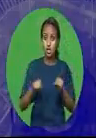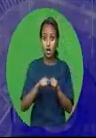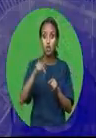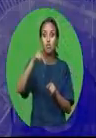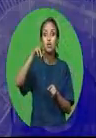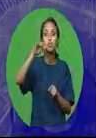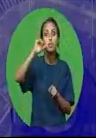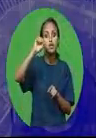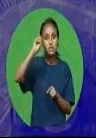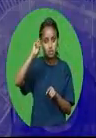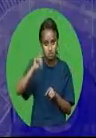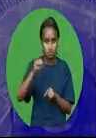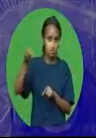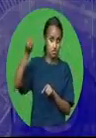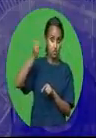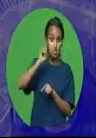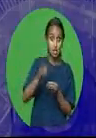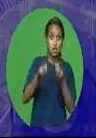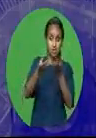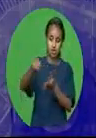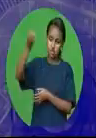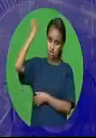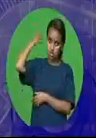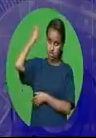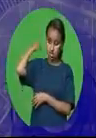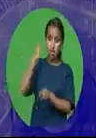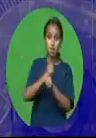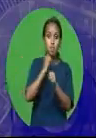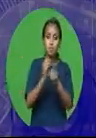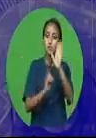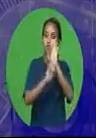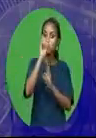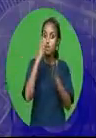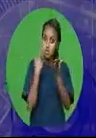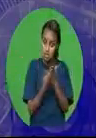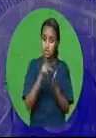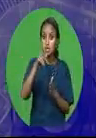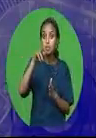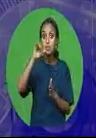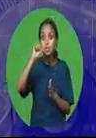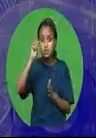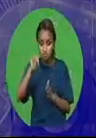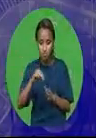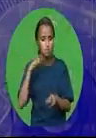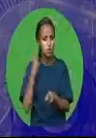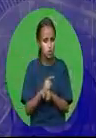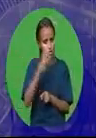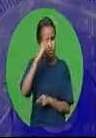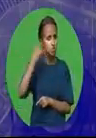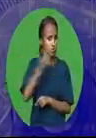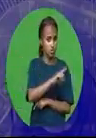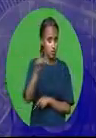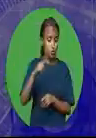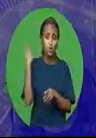prism are given on the screen. Make the development of this prism correctly. Don't forget to use